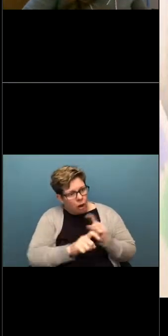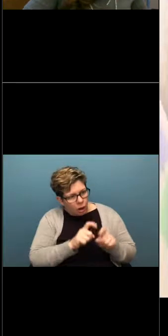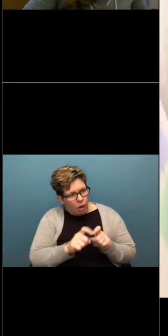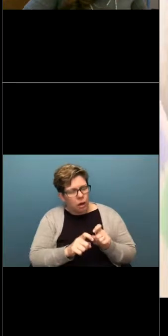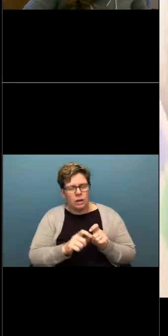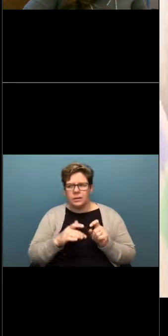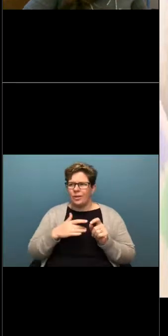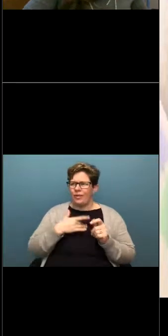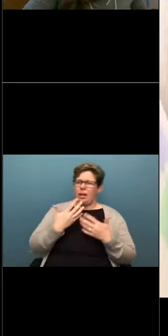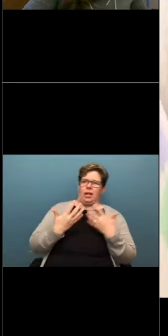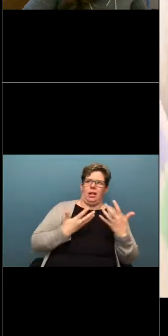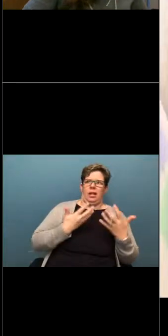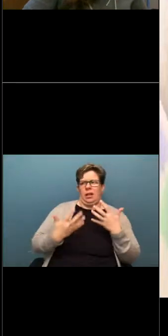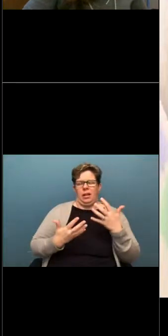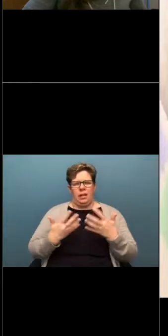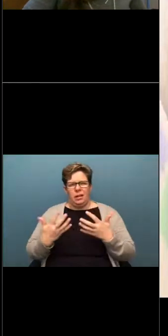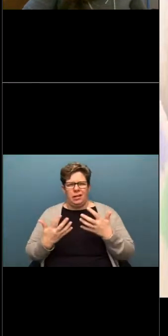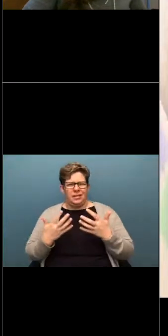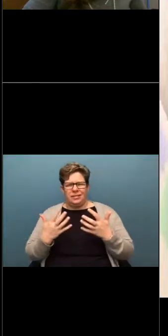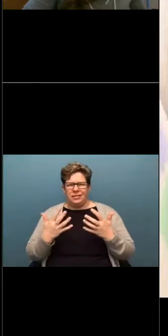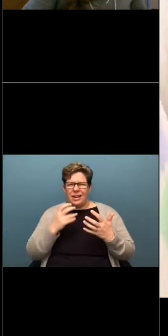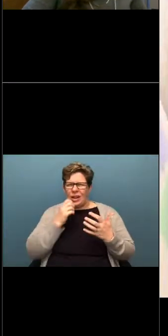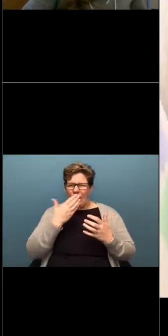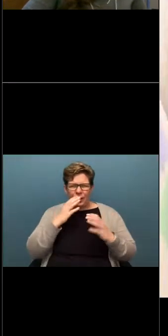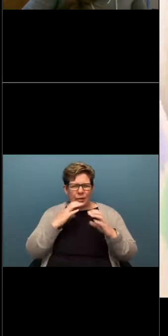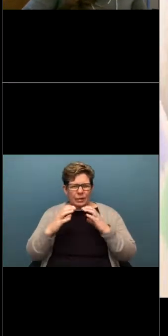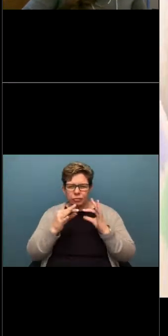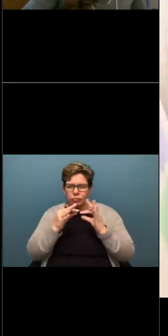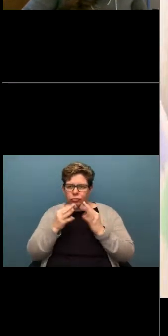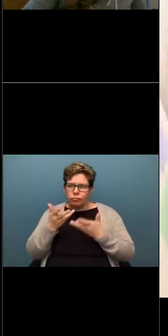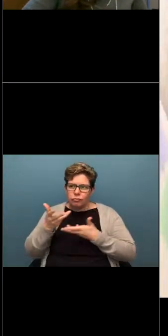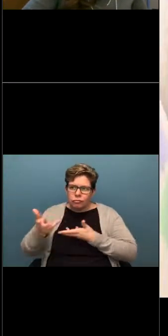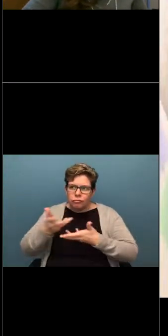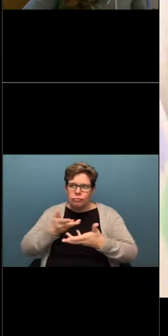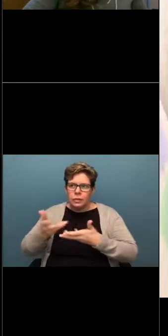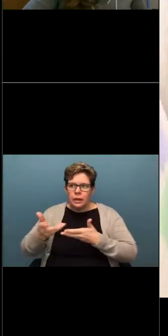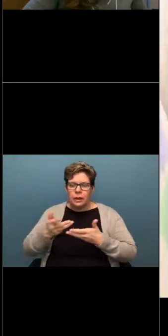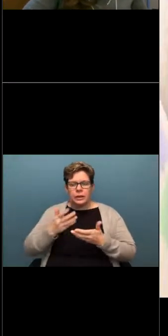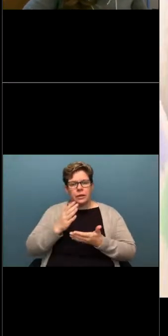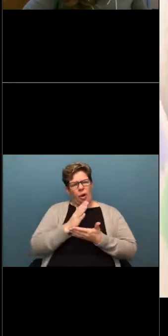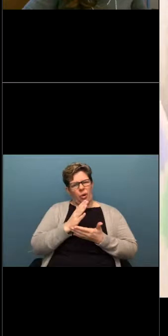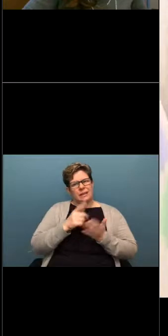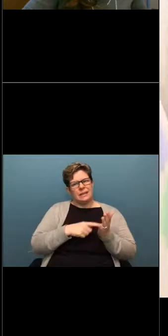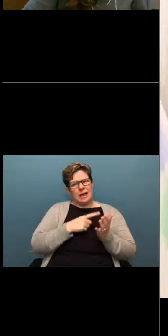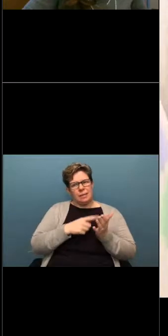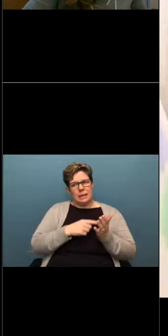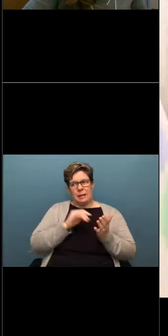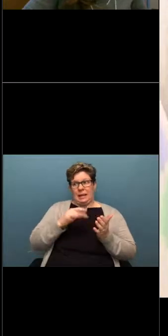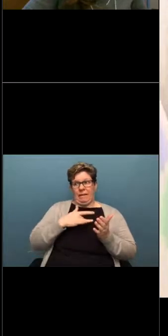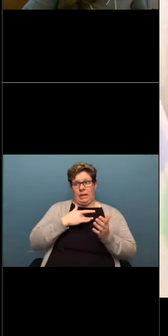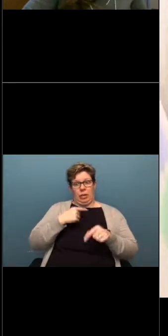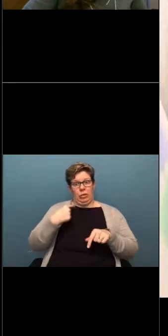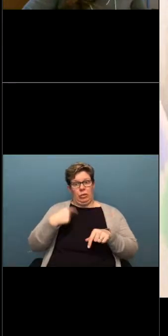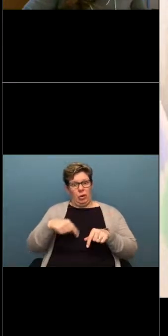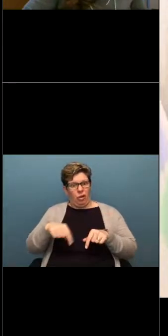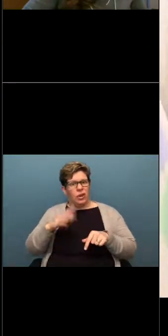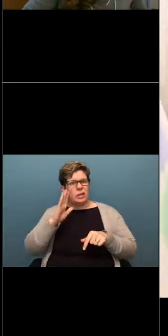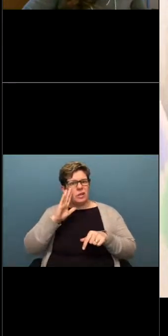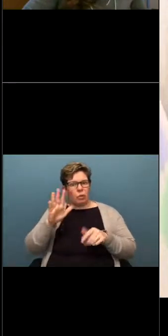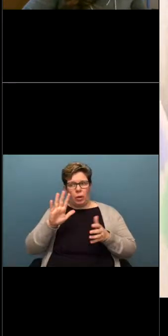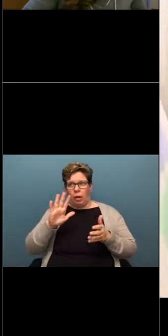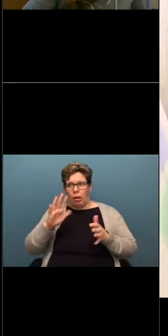find the right thing to say. So just using some of those tools can help get stuff out and really make sure that your provider is on the same page with